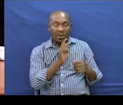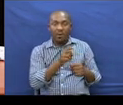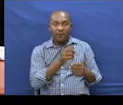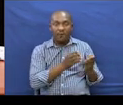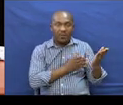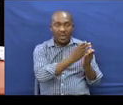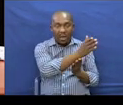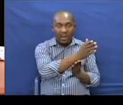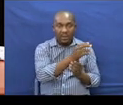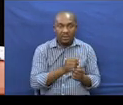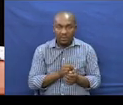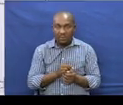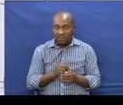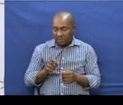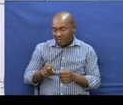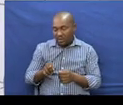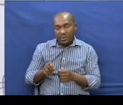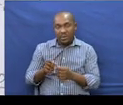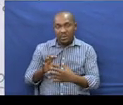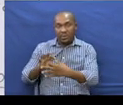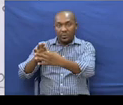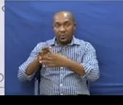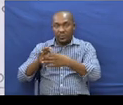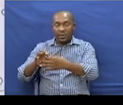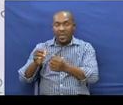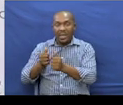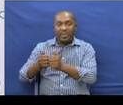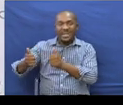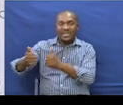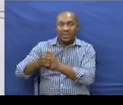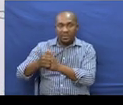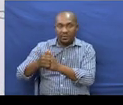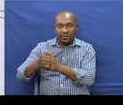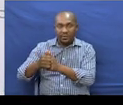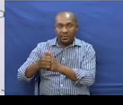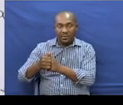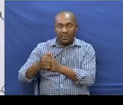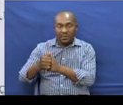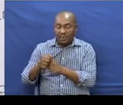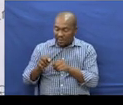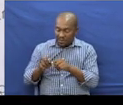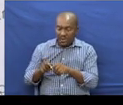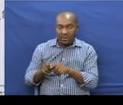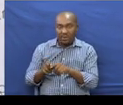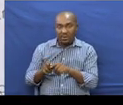the representative democracy. It is a system of a type of democracy whereby